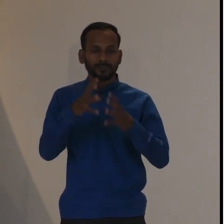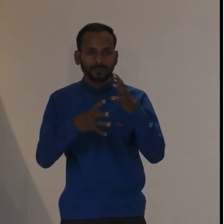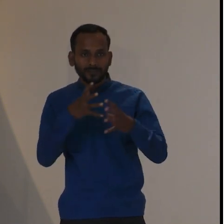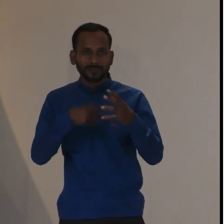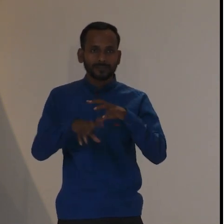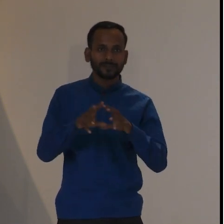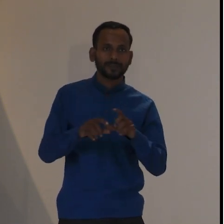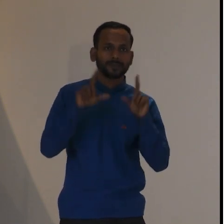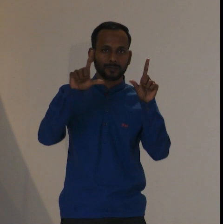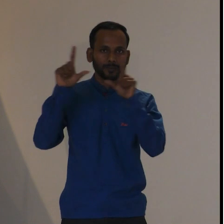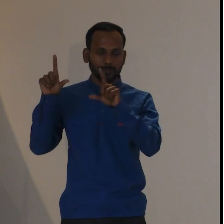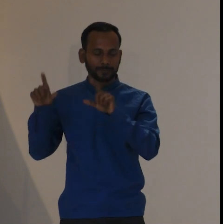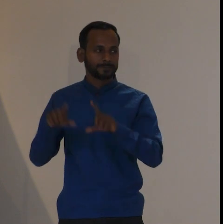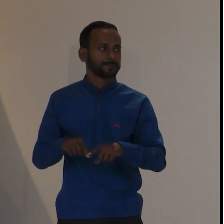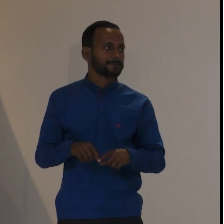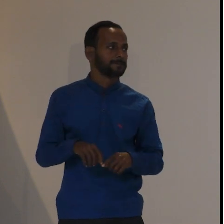well as photos.